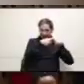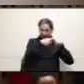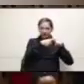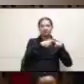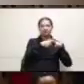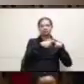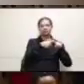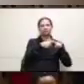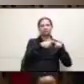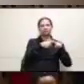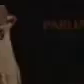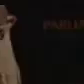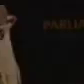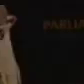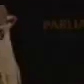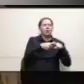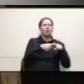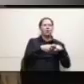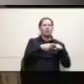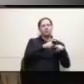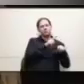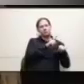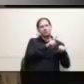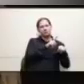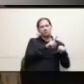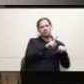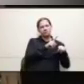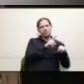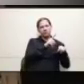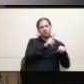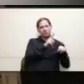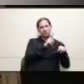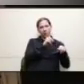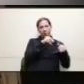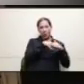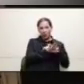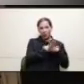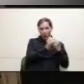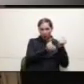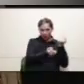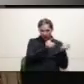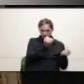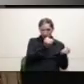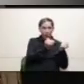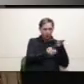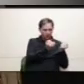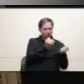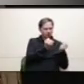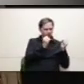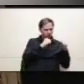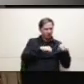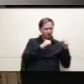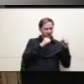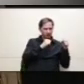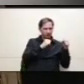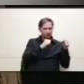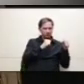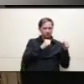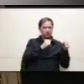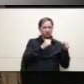MM takes the matter further, and the court rules in favor of the mayor, and the mayor, sorry,